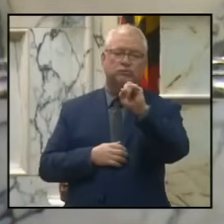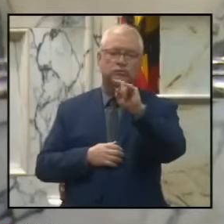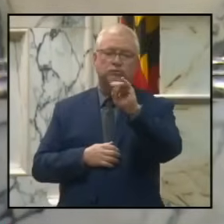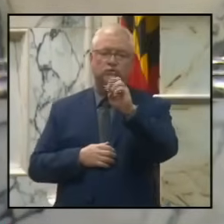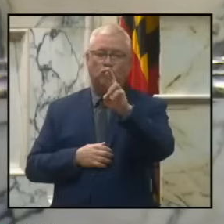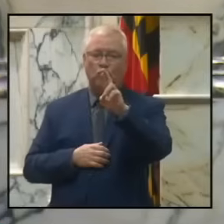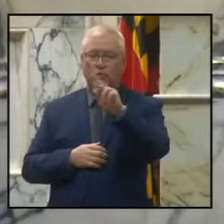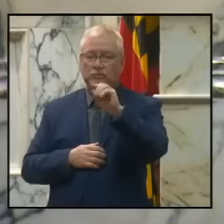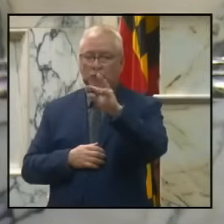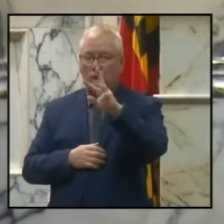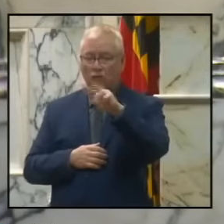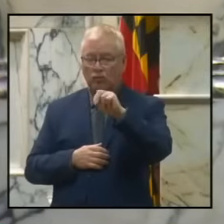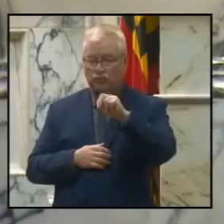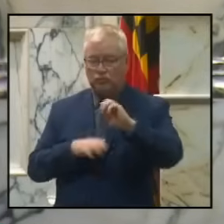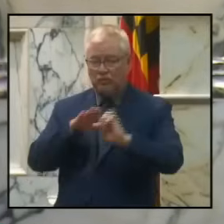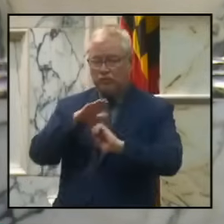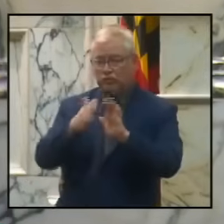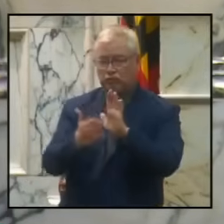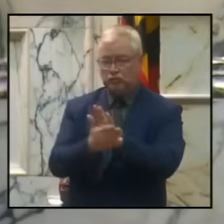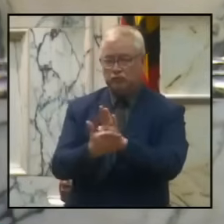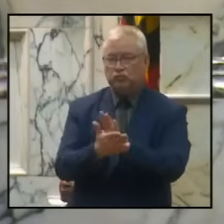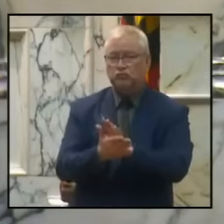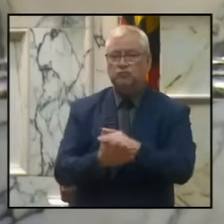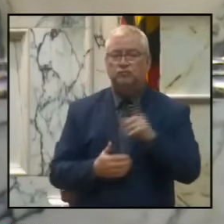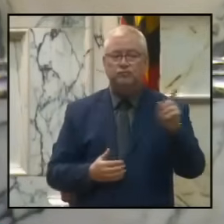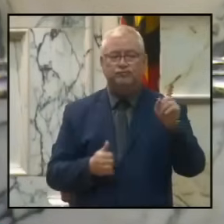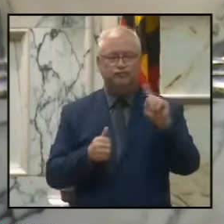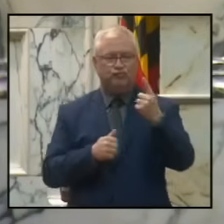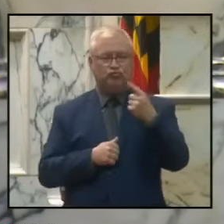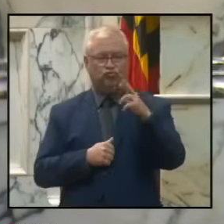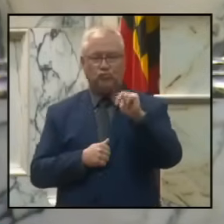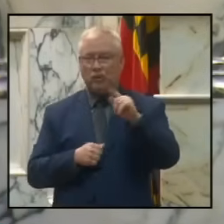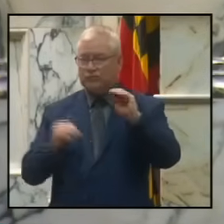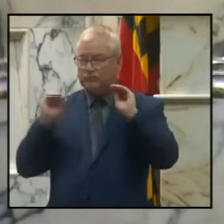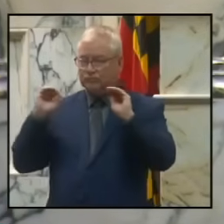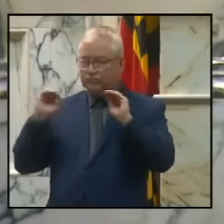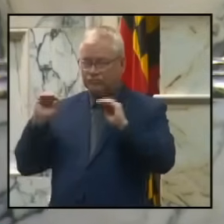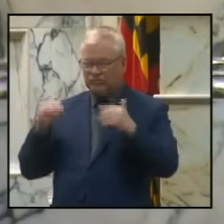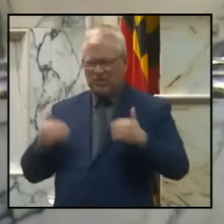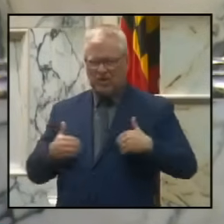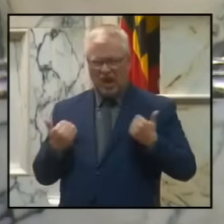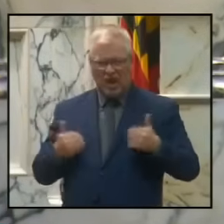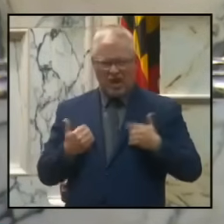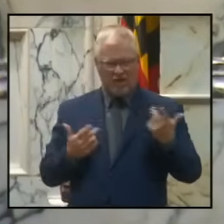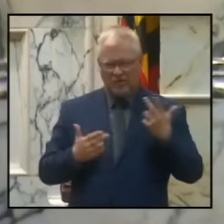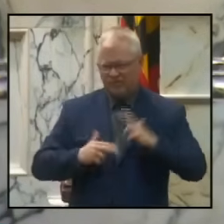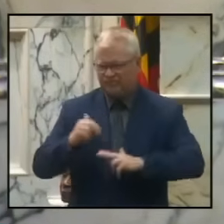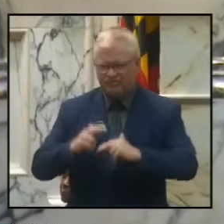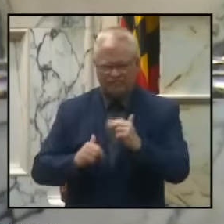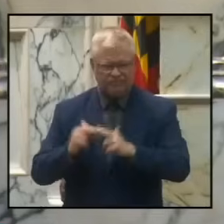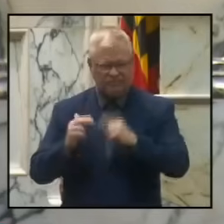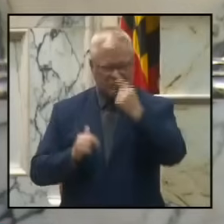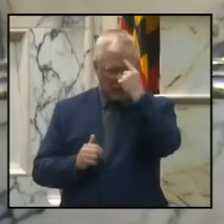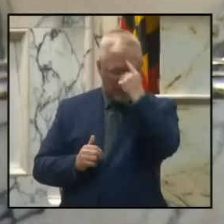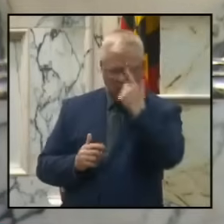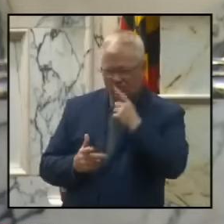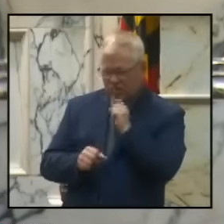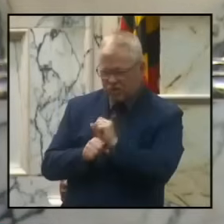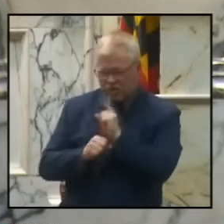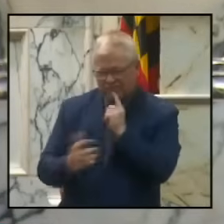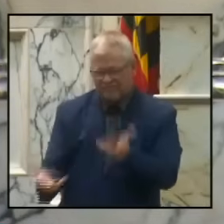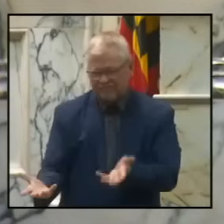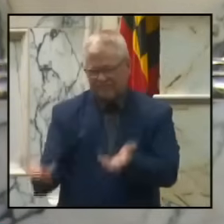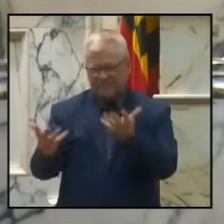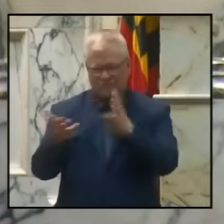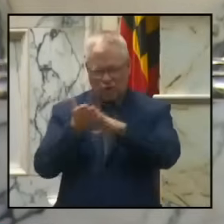a first-grade teacher, inspiring young Marylanders and building young minds and making sure that our kids are learning the fundamentals